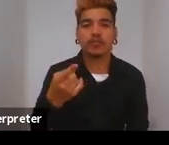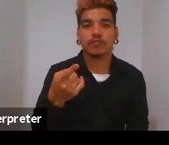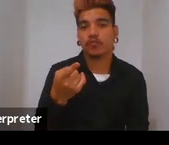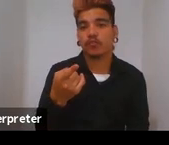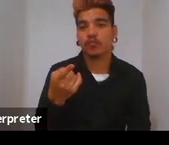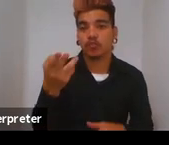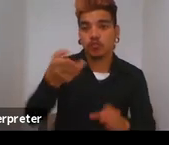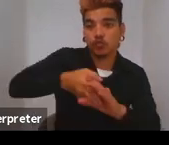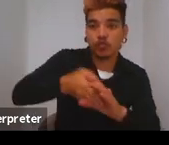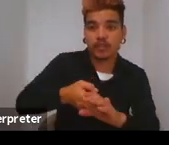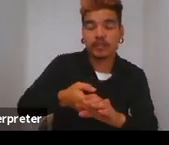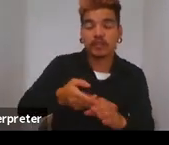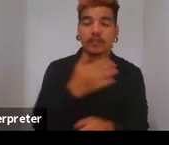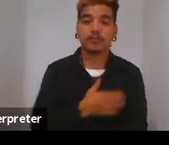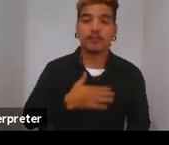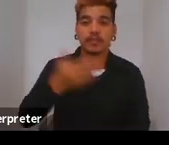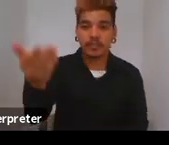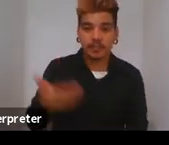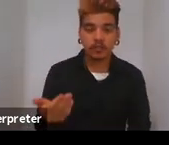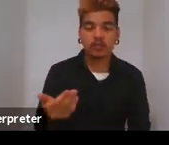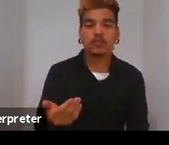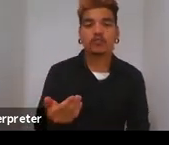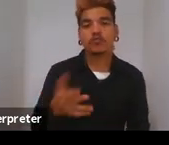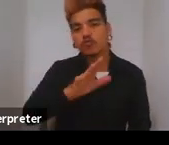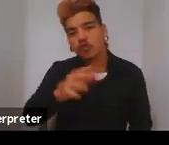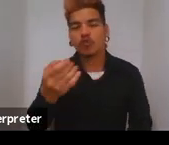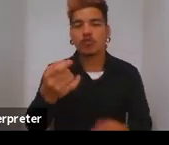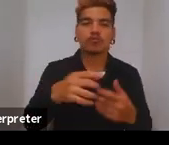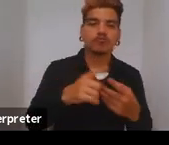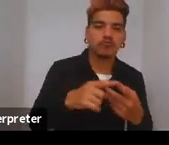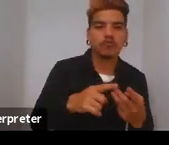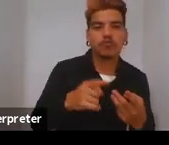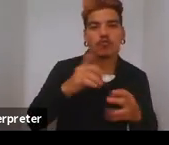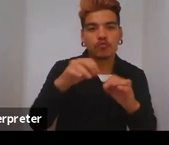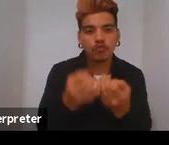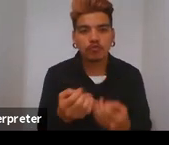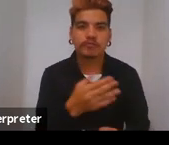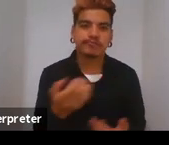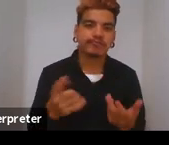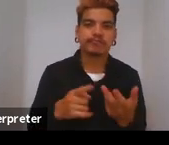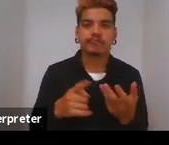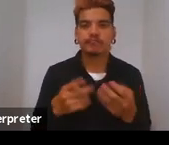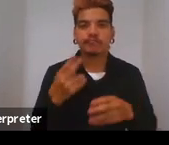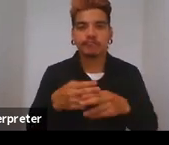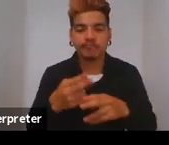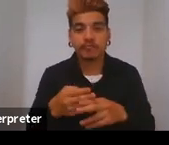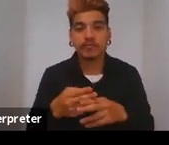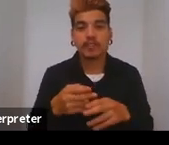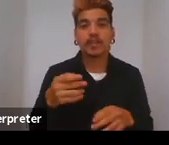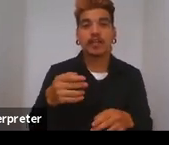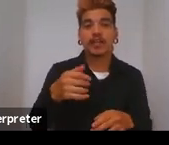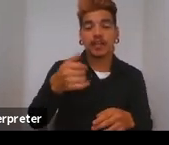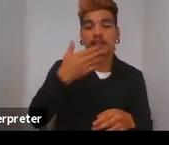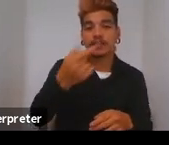yourselves, your pronouns, your organization, and what the weather is like in your neighborhood. So as I've mentioned, the PowerPoint slides will be available